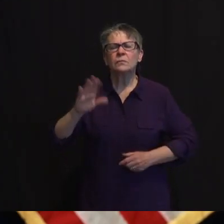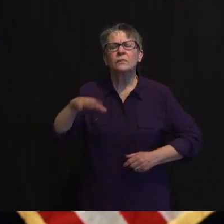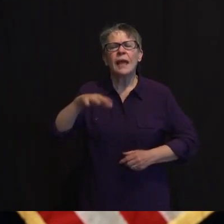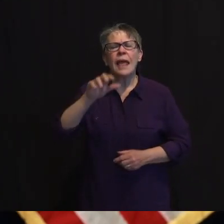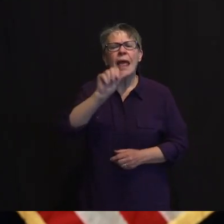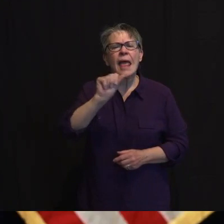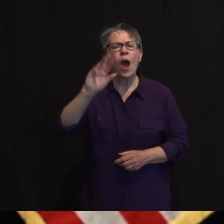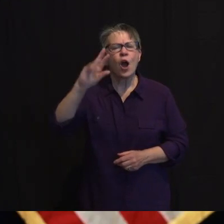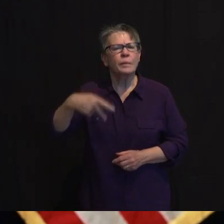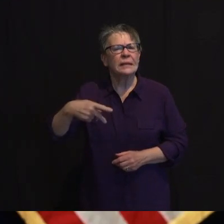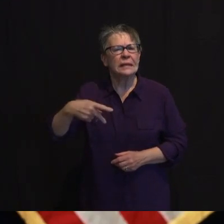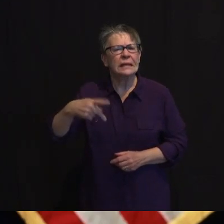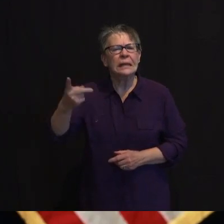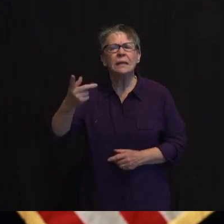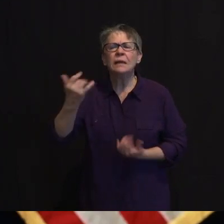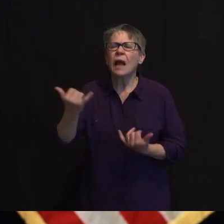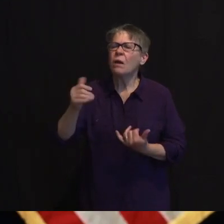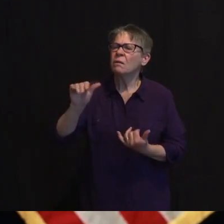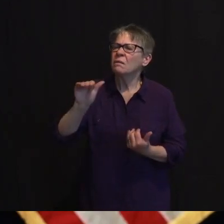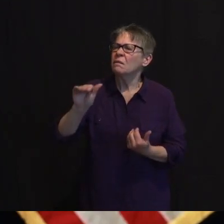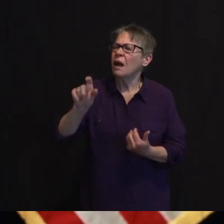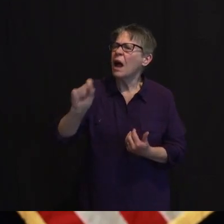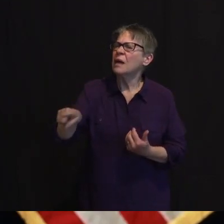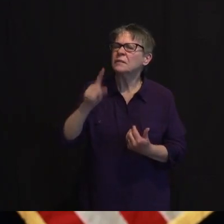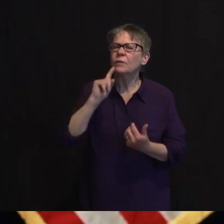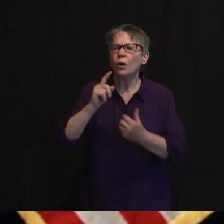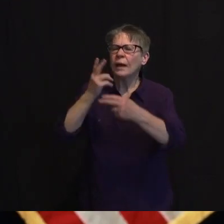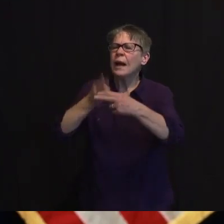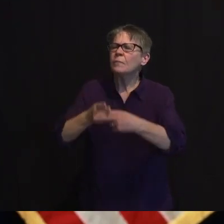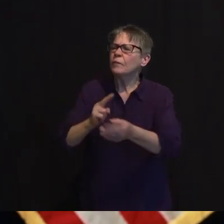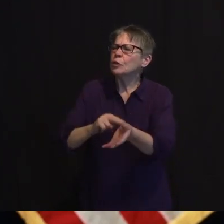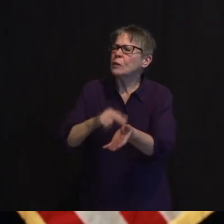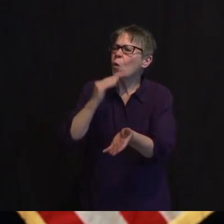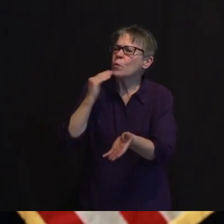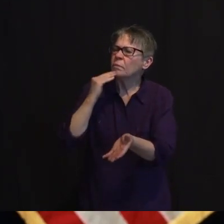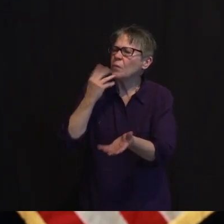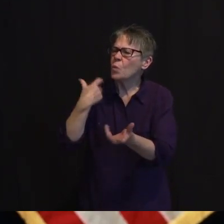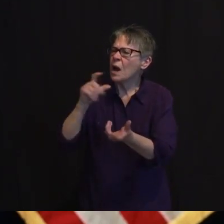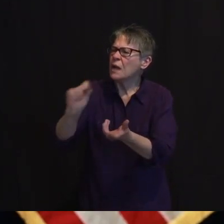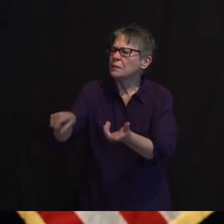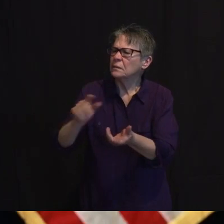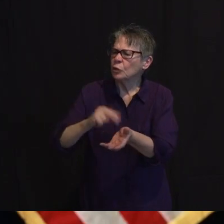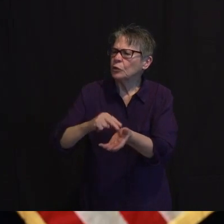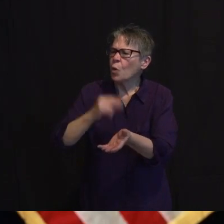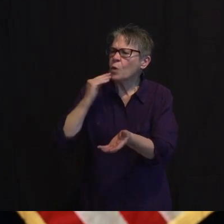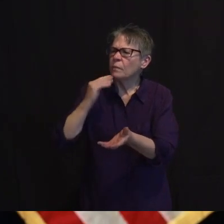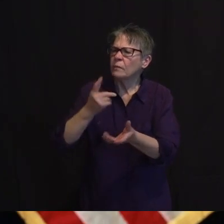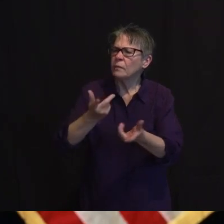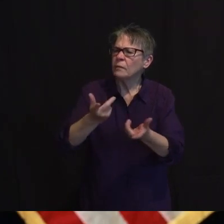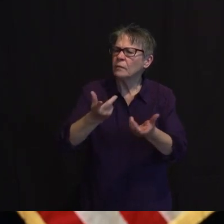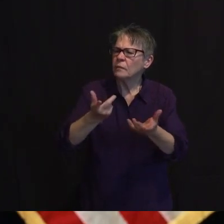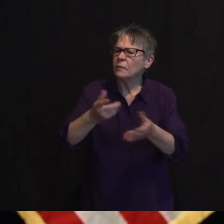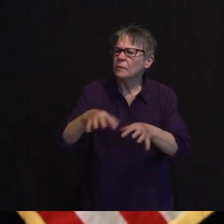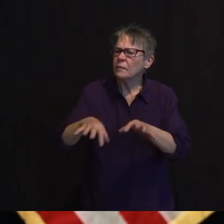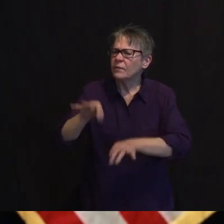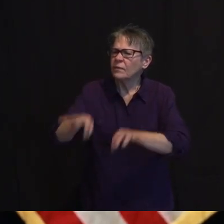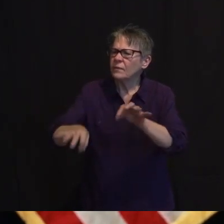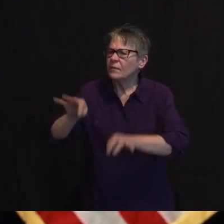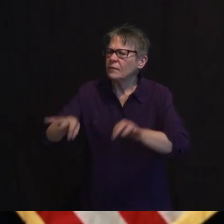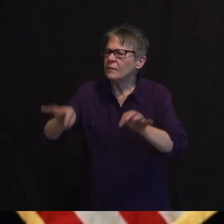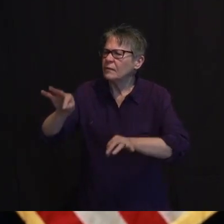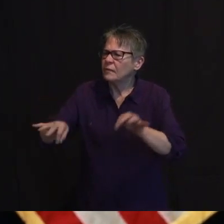about the Paramus Veterans Home, where there were dozens of dead, and now you've got federal involvement from the VA. Will you publicly be releasing names